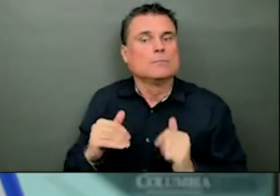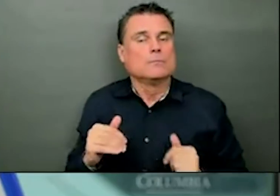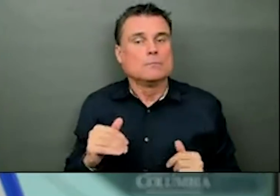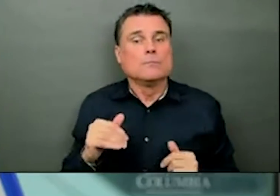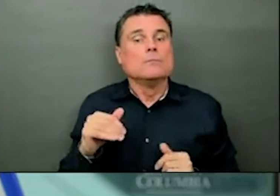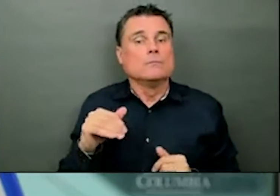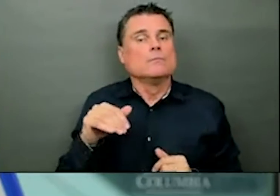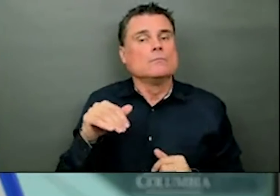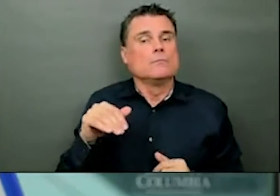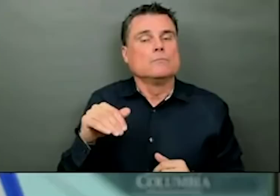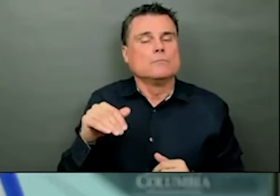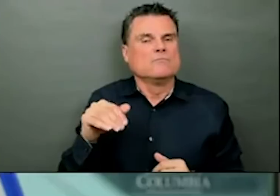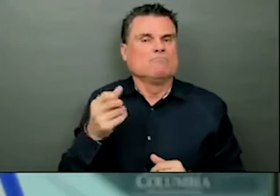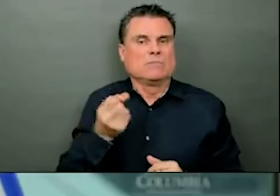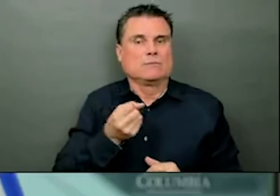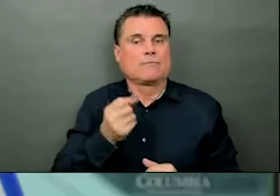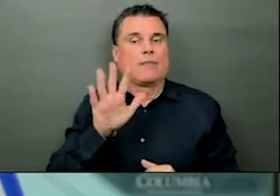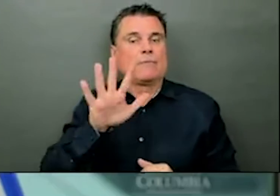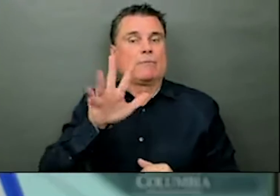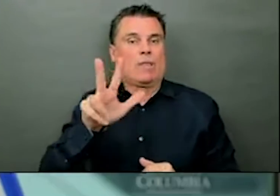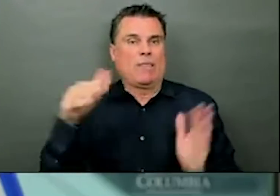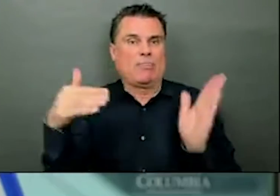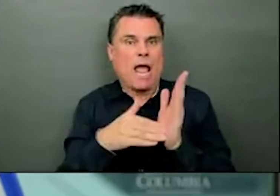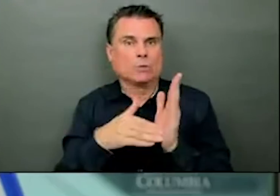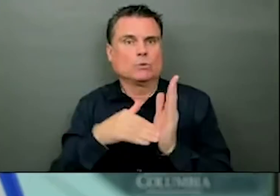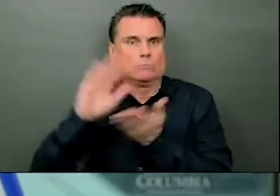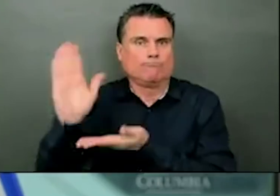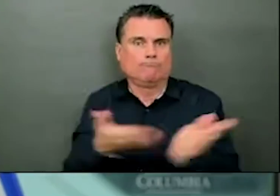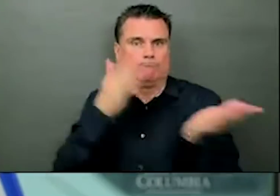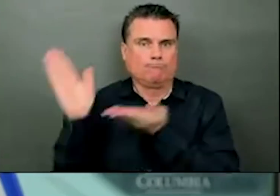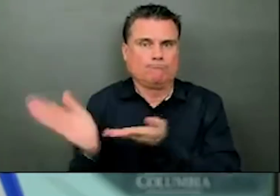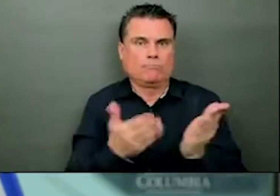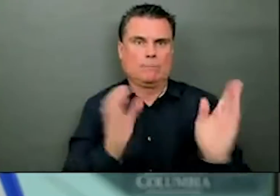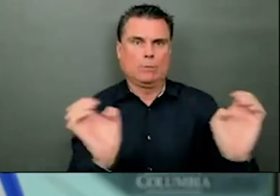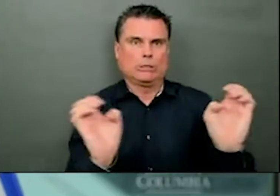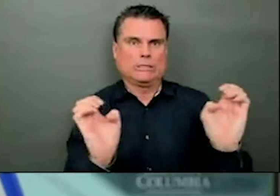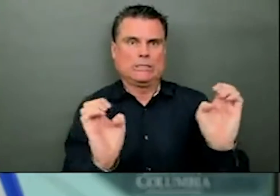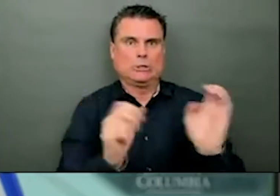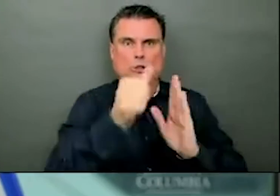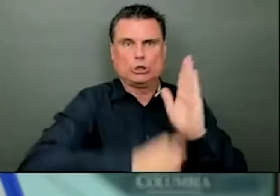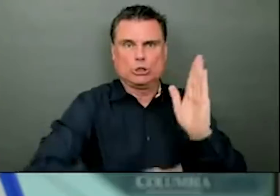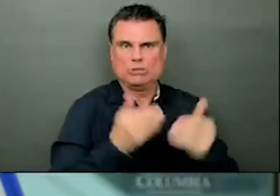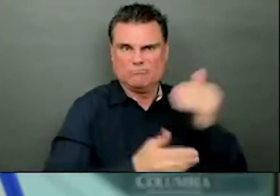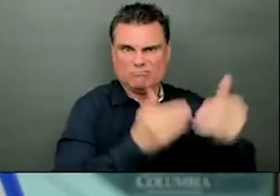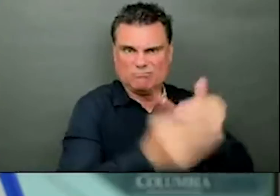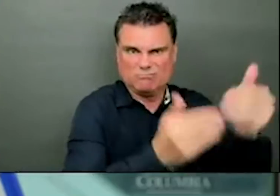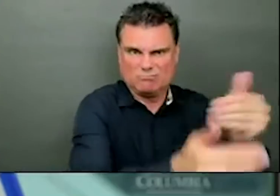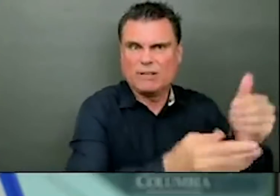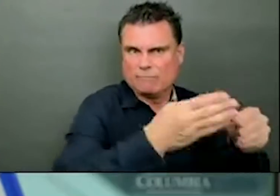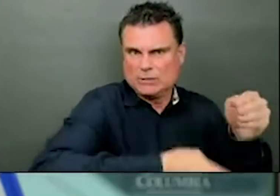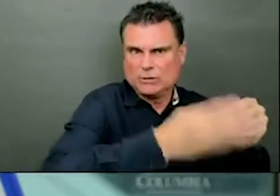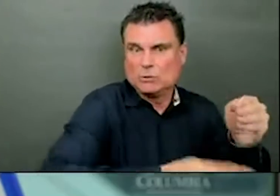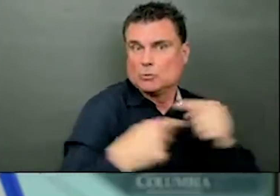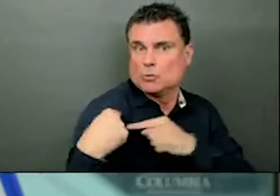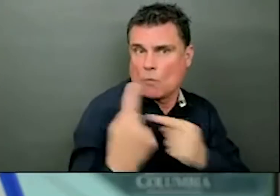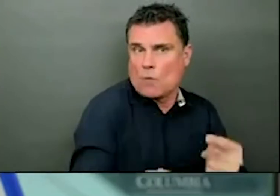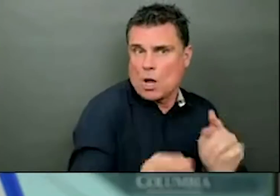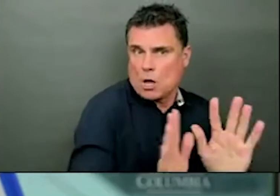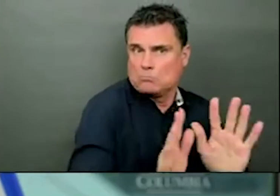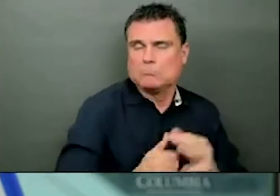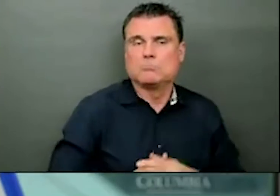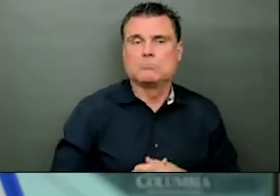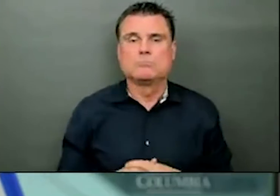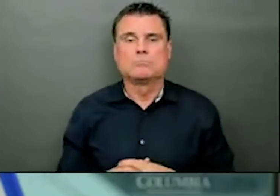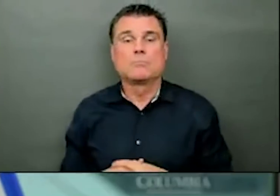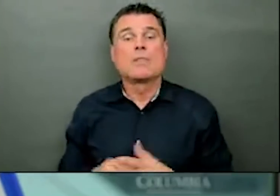and 53,125 were unscheduled or emergency surgeries. With each week we build on these achievements. Our